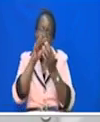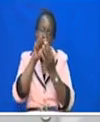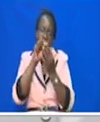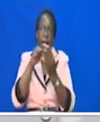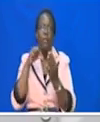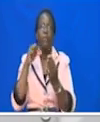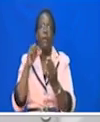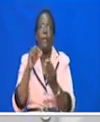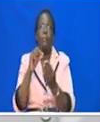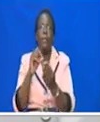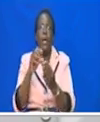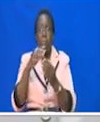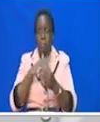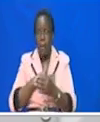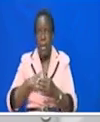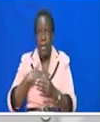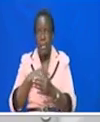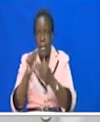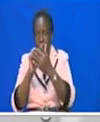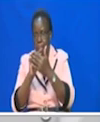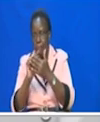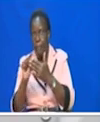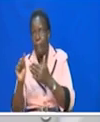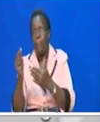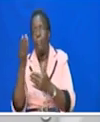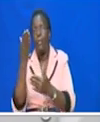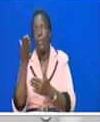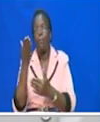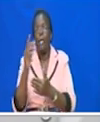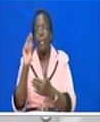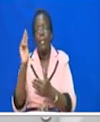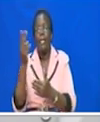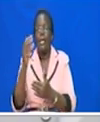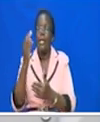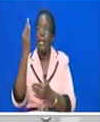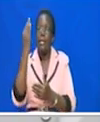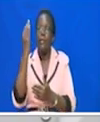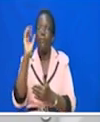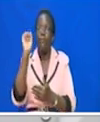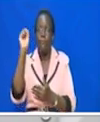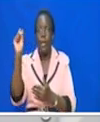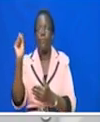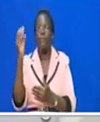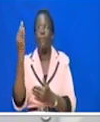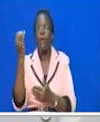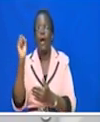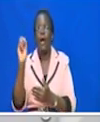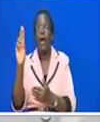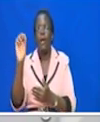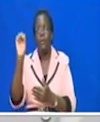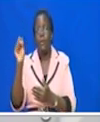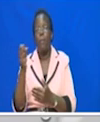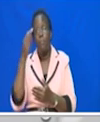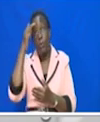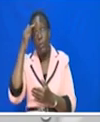Please underline that. The second point is 5, because it will give you the